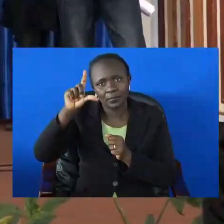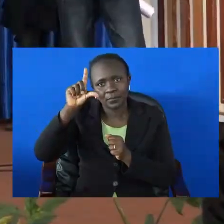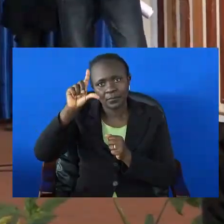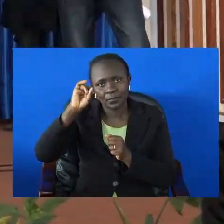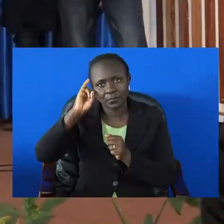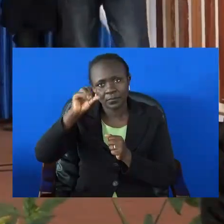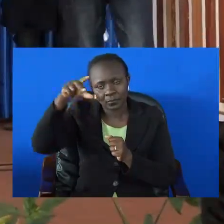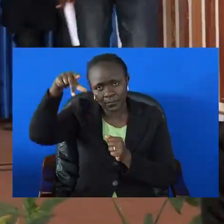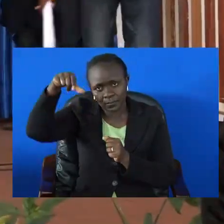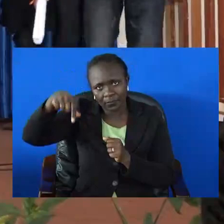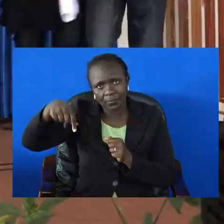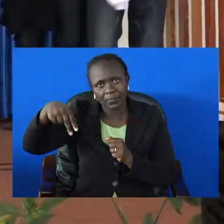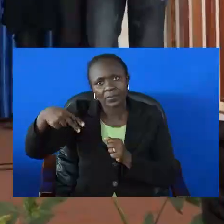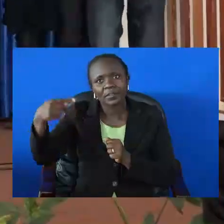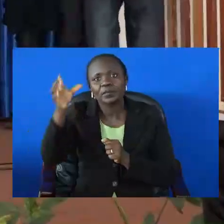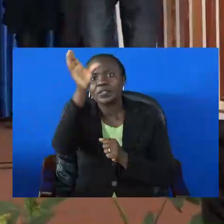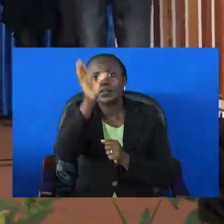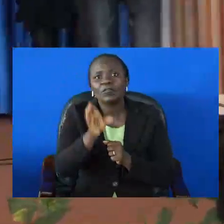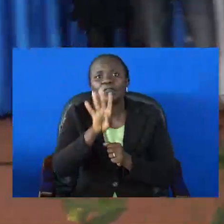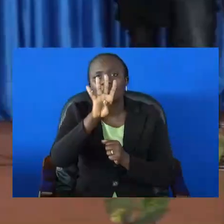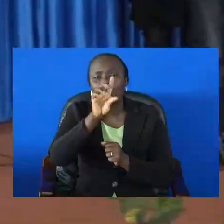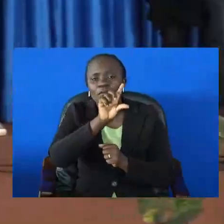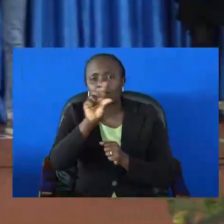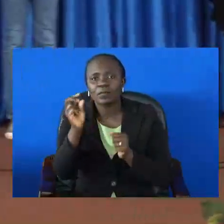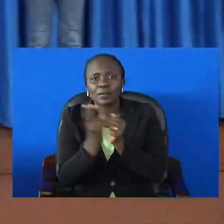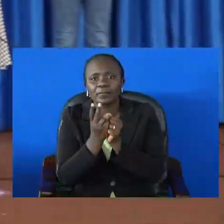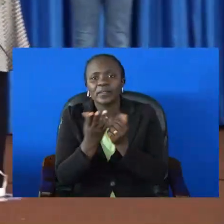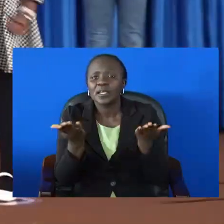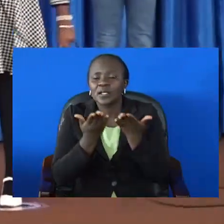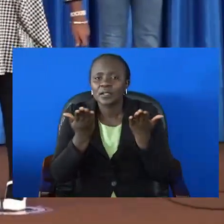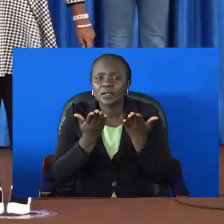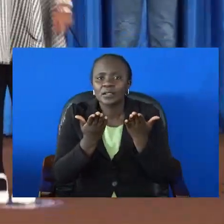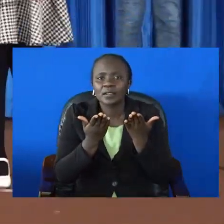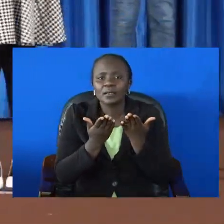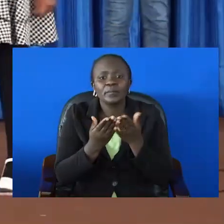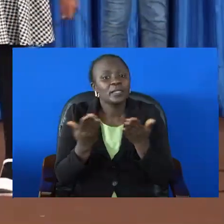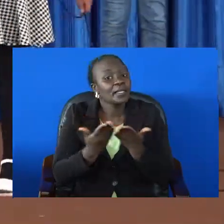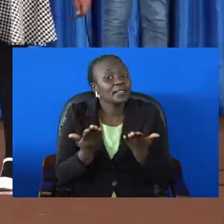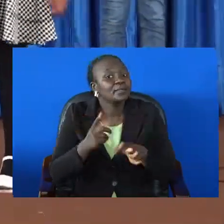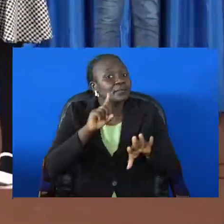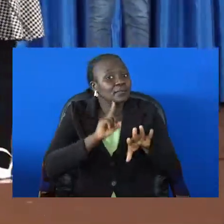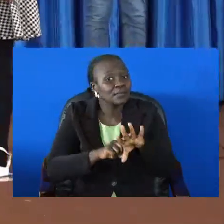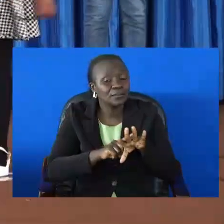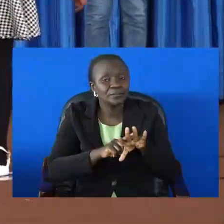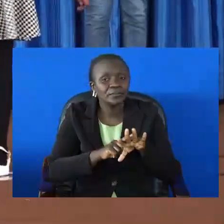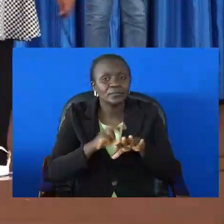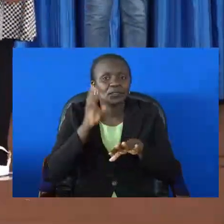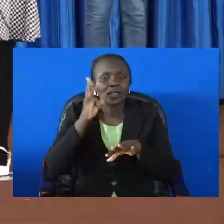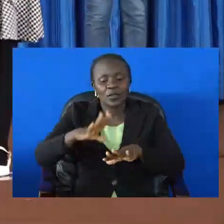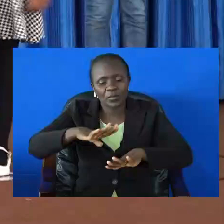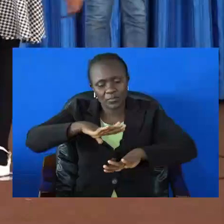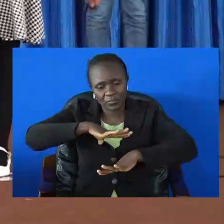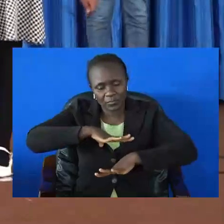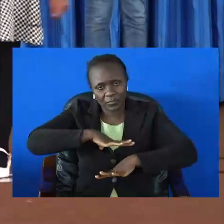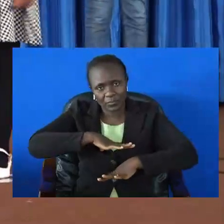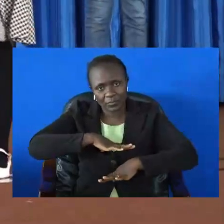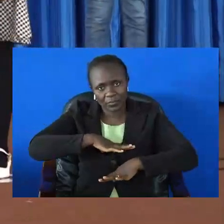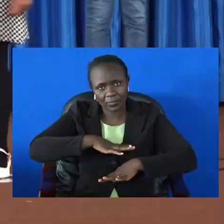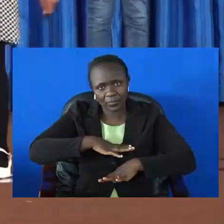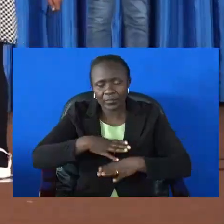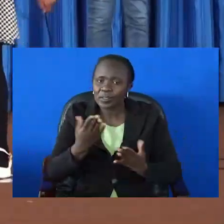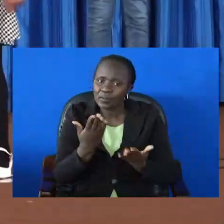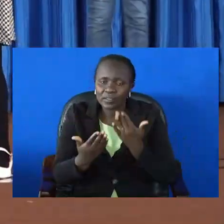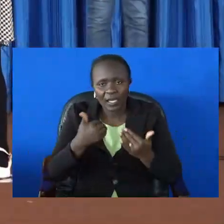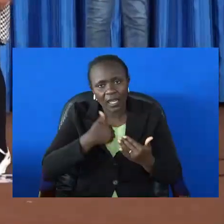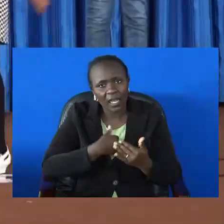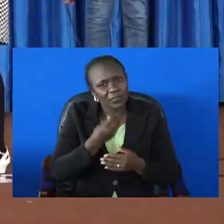Philippians chapter 4, verse 12. Anywhere, at any time, I will be content, whether